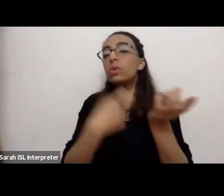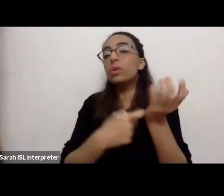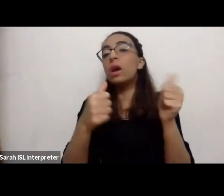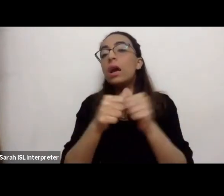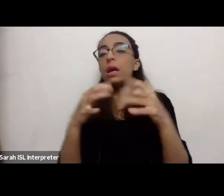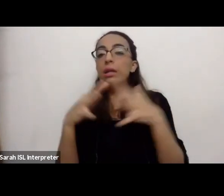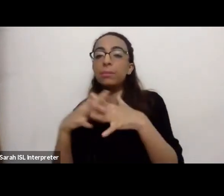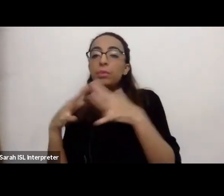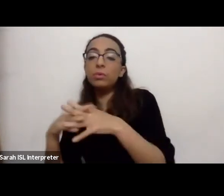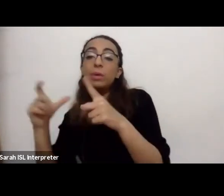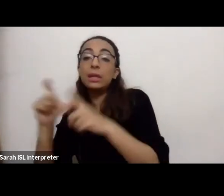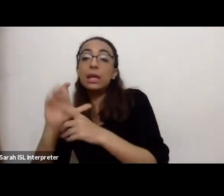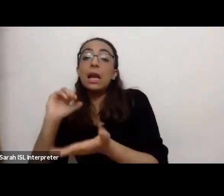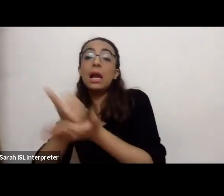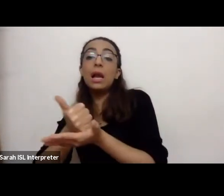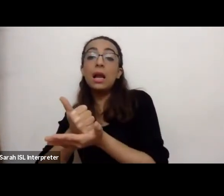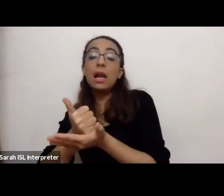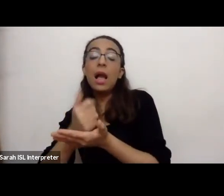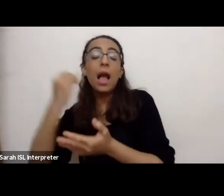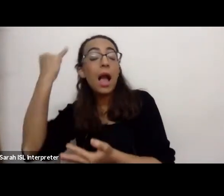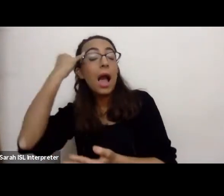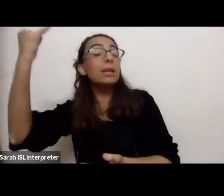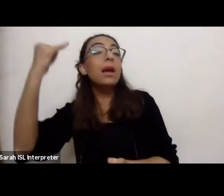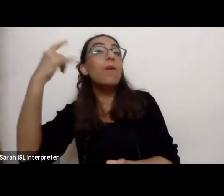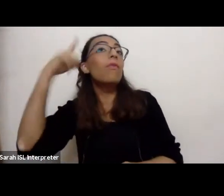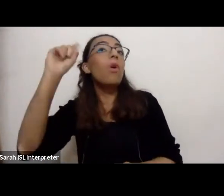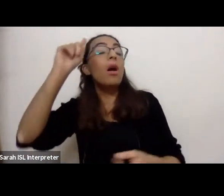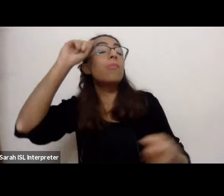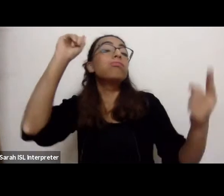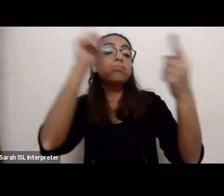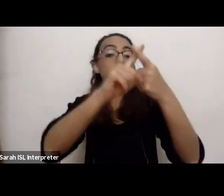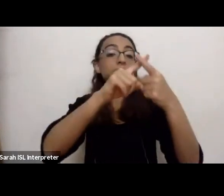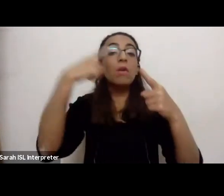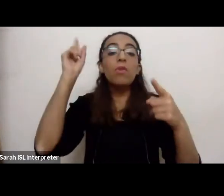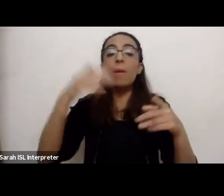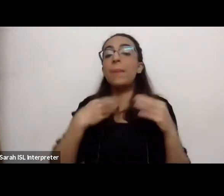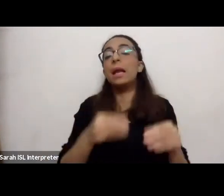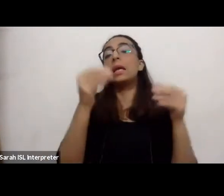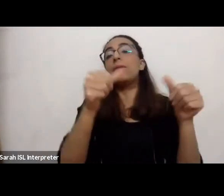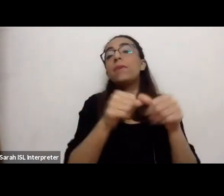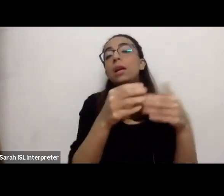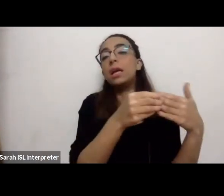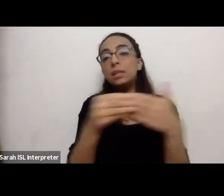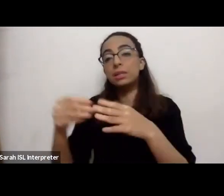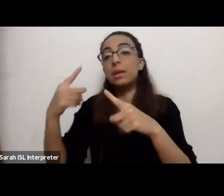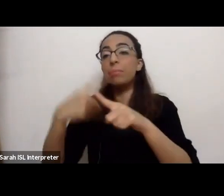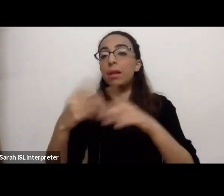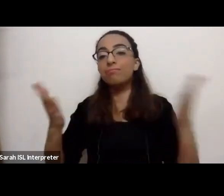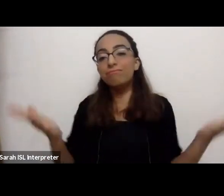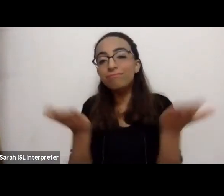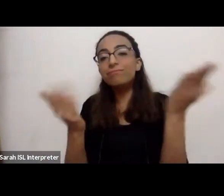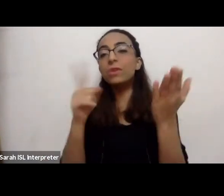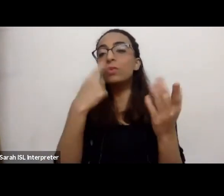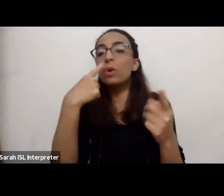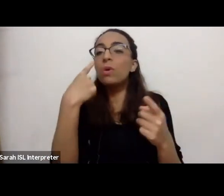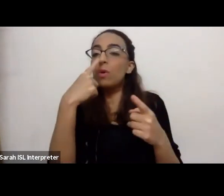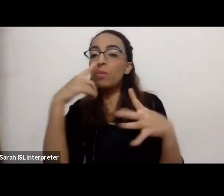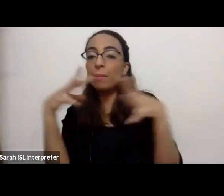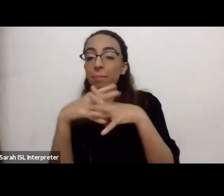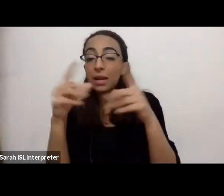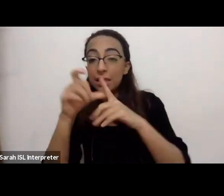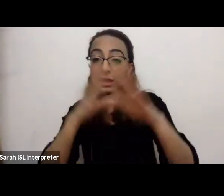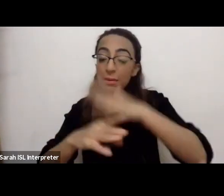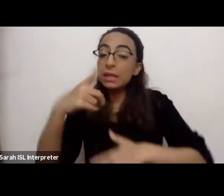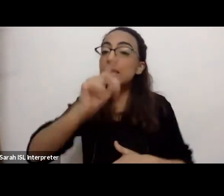RAWWD was established with the sole aim of assisting and encouraging women with disabilities to